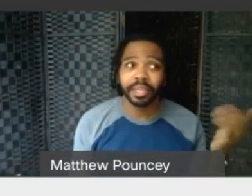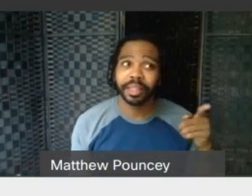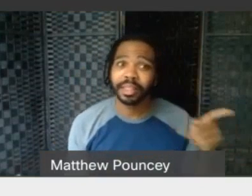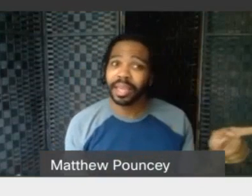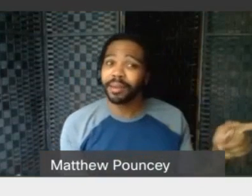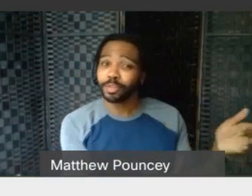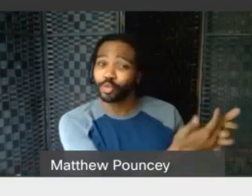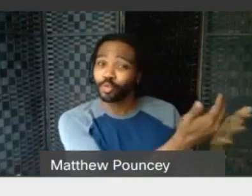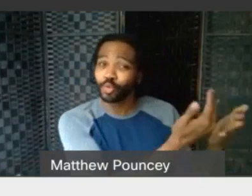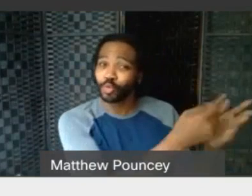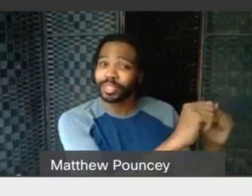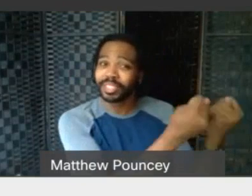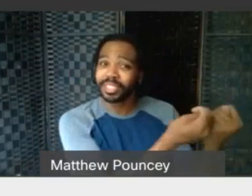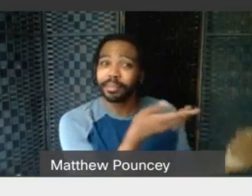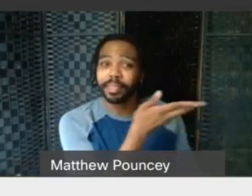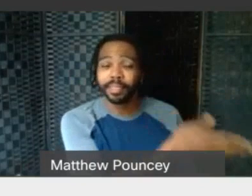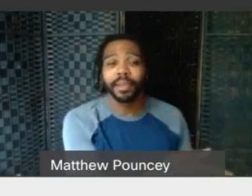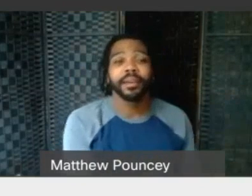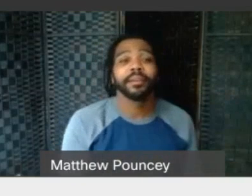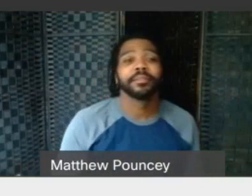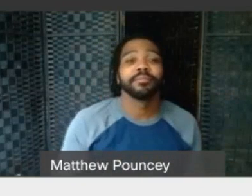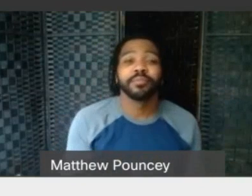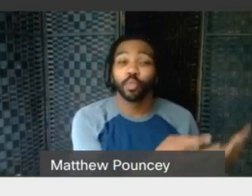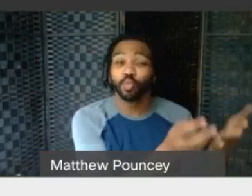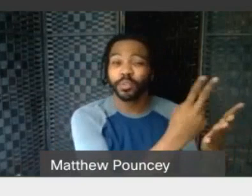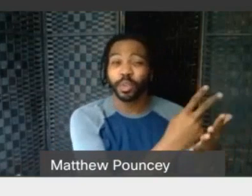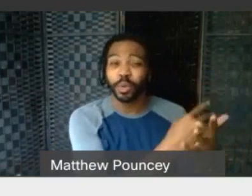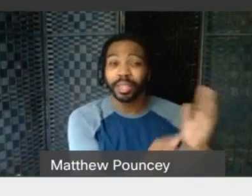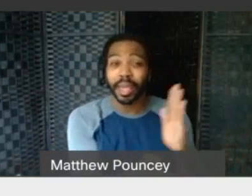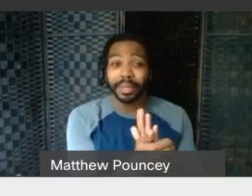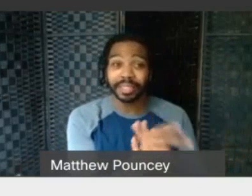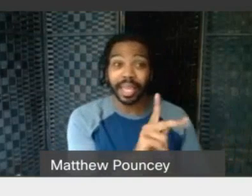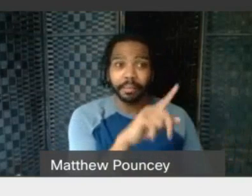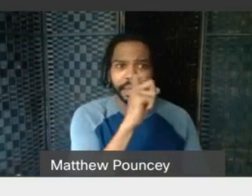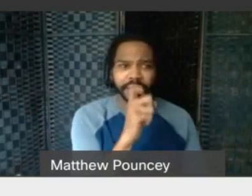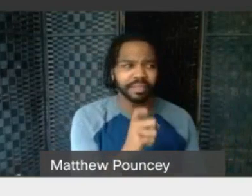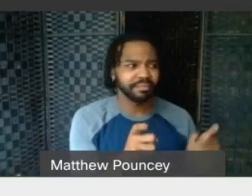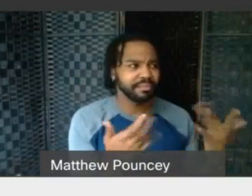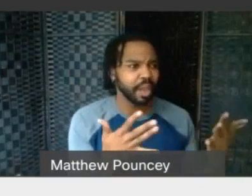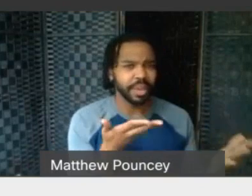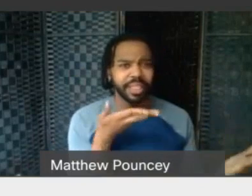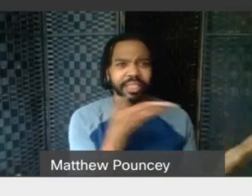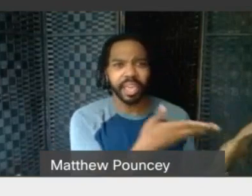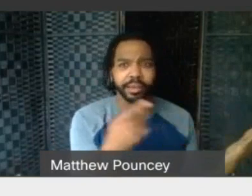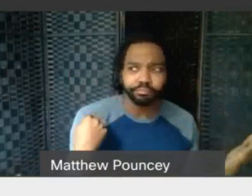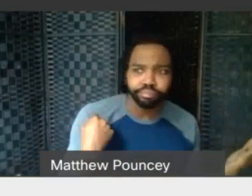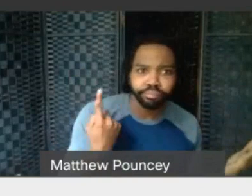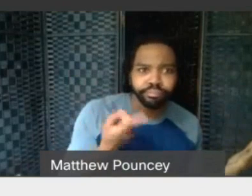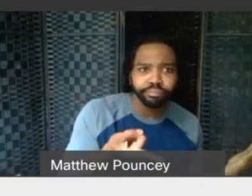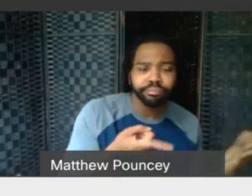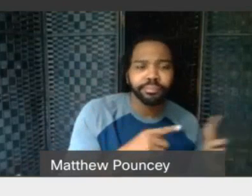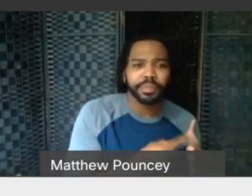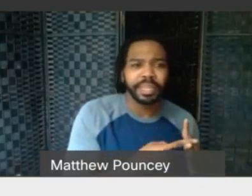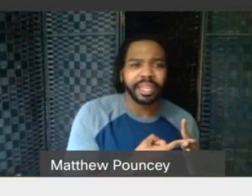team that is reviewing this, because they're reviewing things that have been in the Appendix K from the beginning.